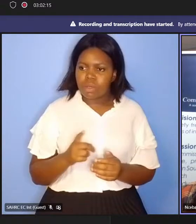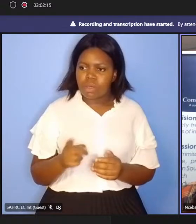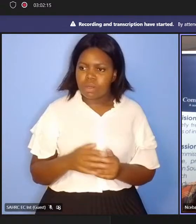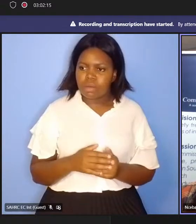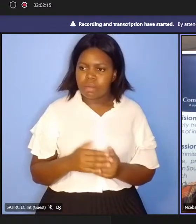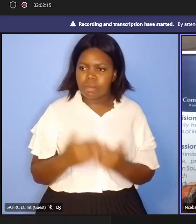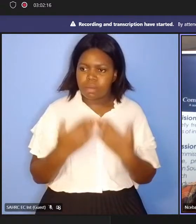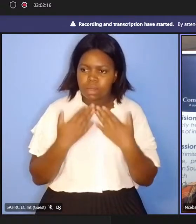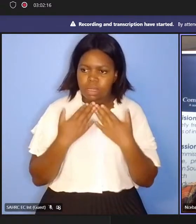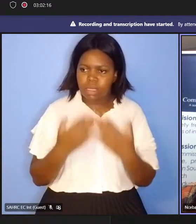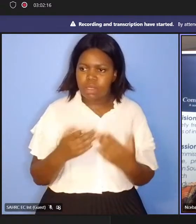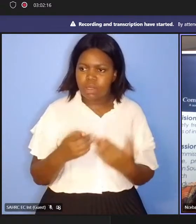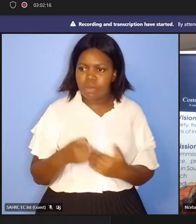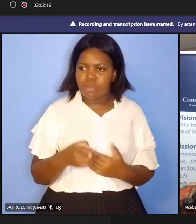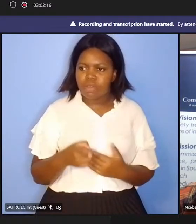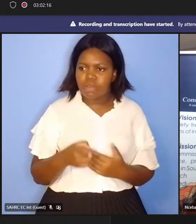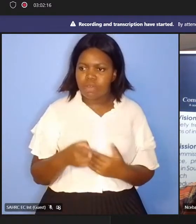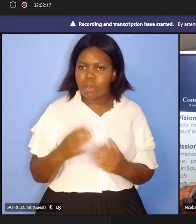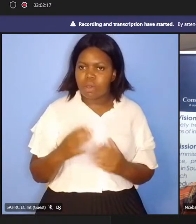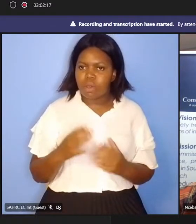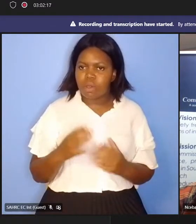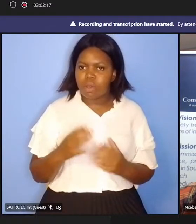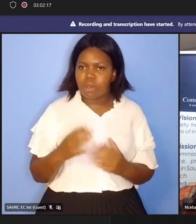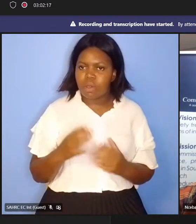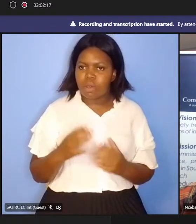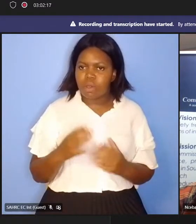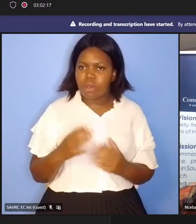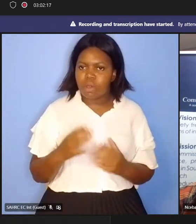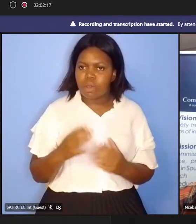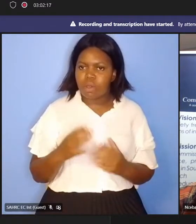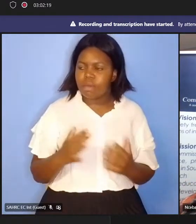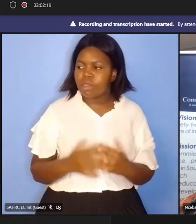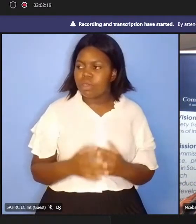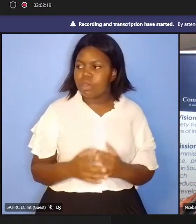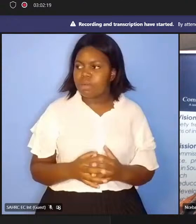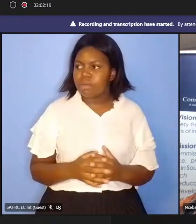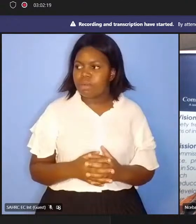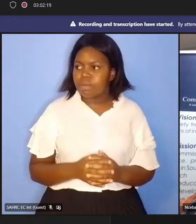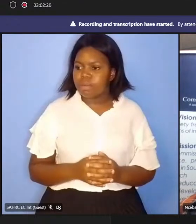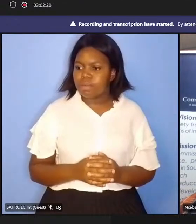you for those comments, Commissioner. Thank you very much, Mr. Webb.